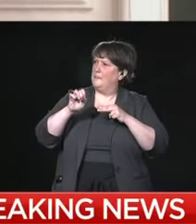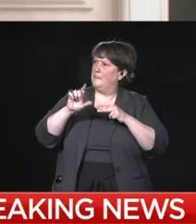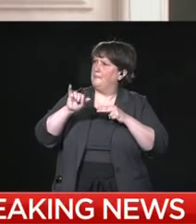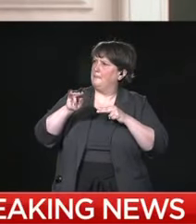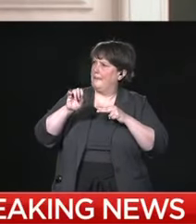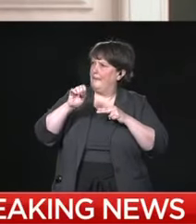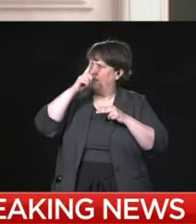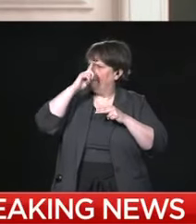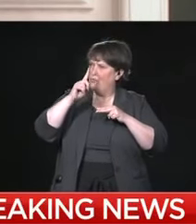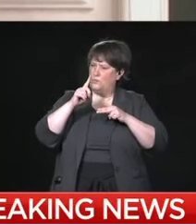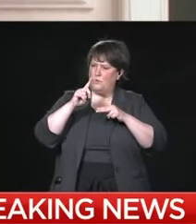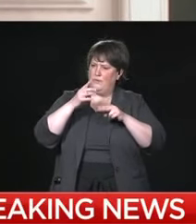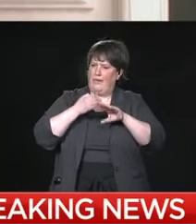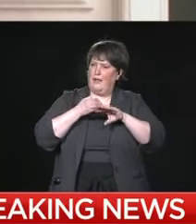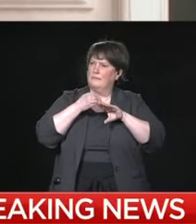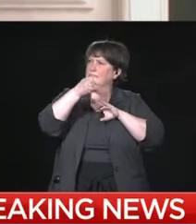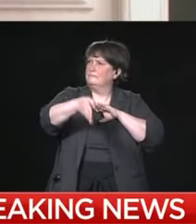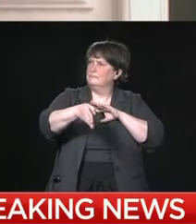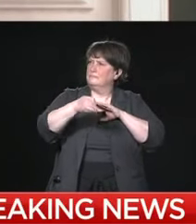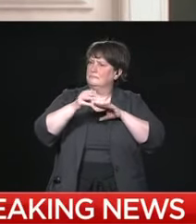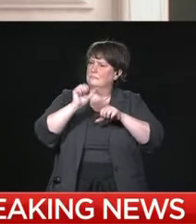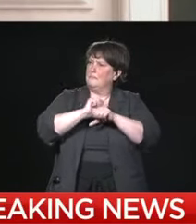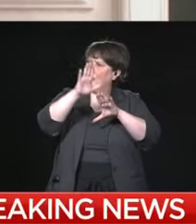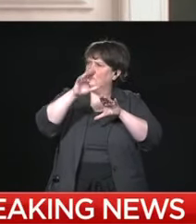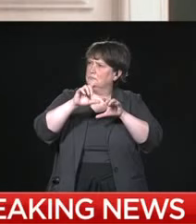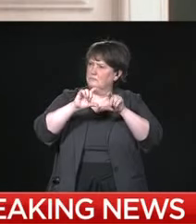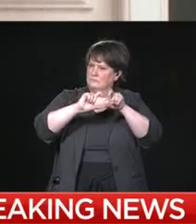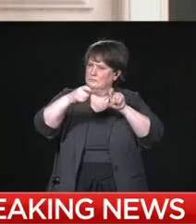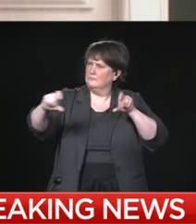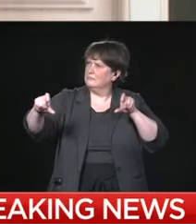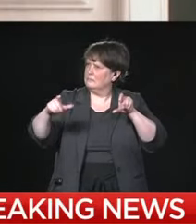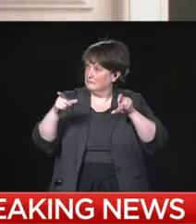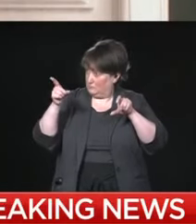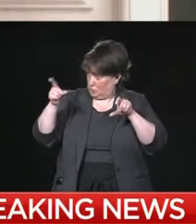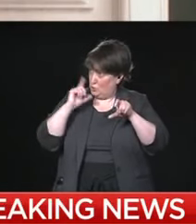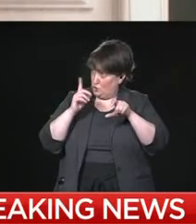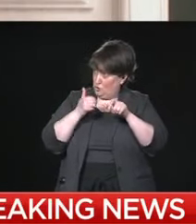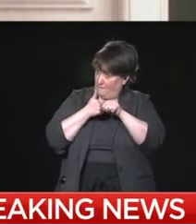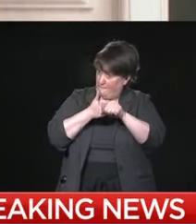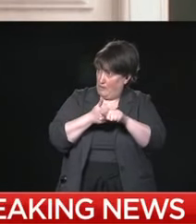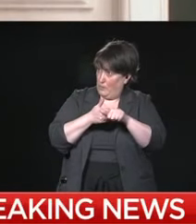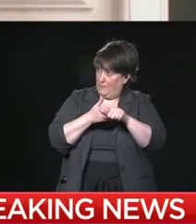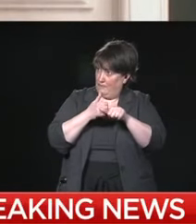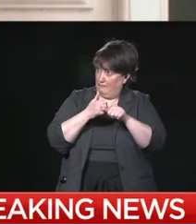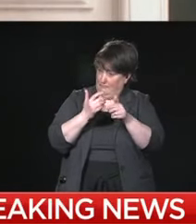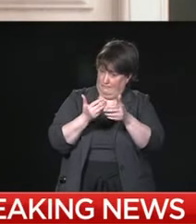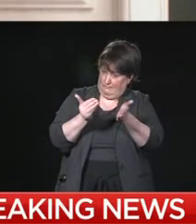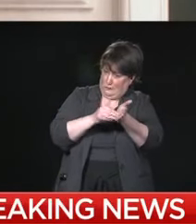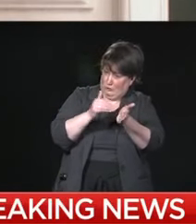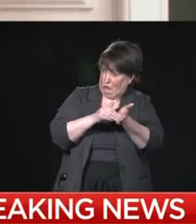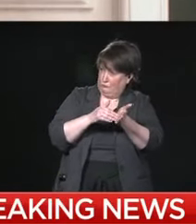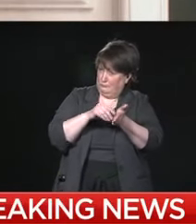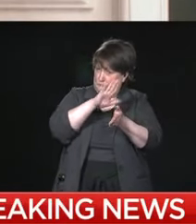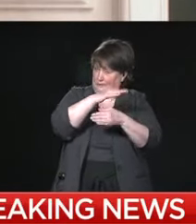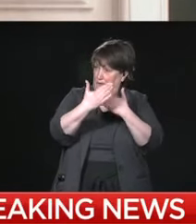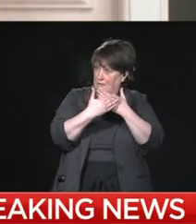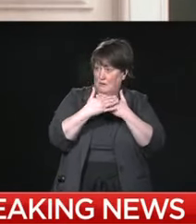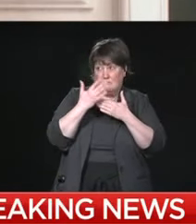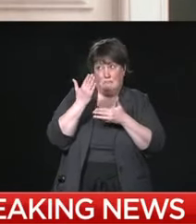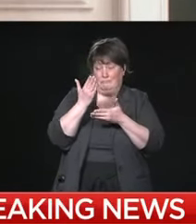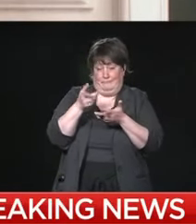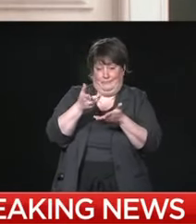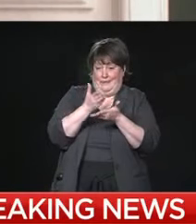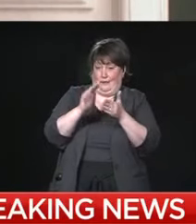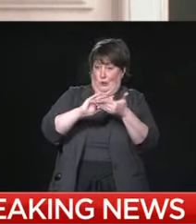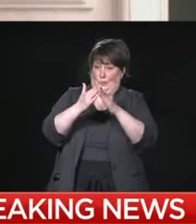Mountain Pipeline. You said that you are following the advice of medical experts, but there are Indigenous communities that are